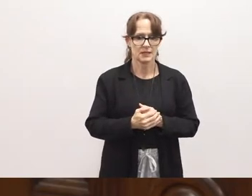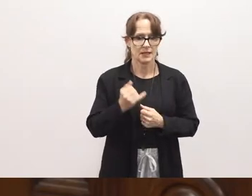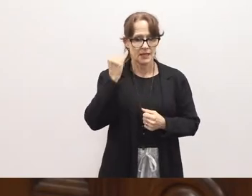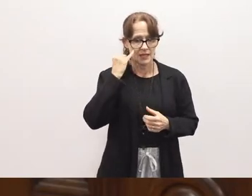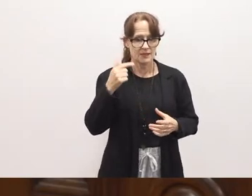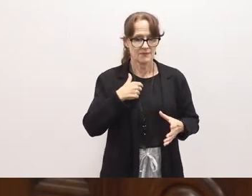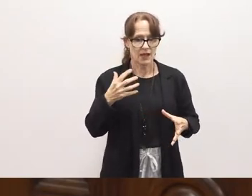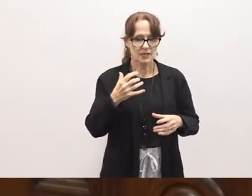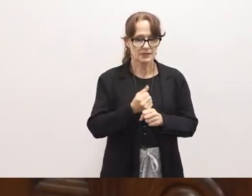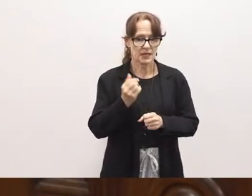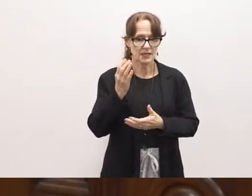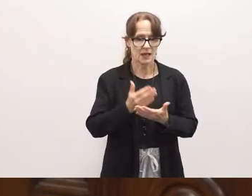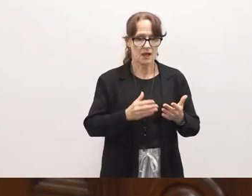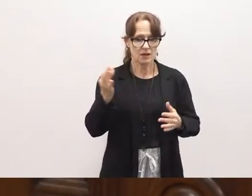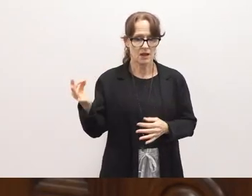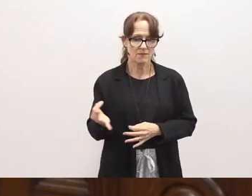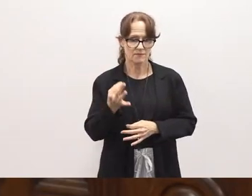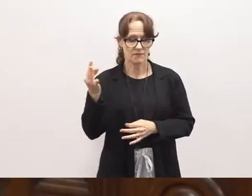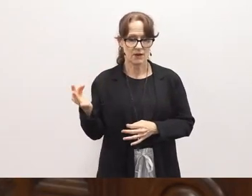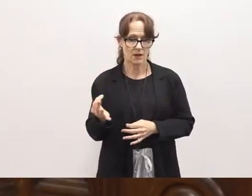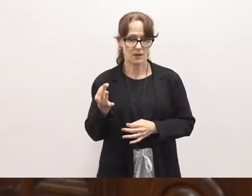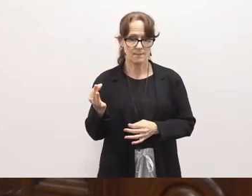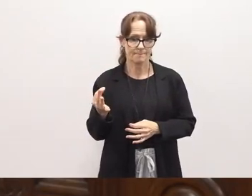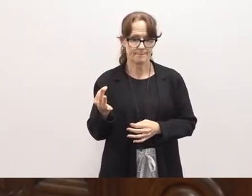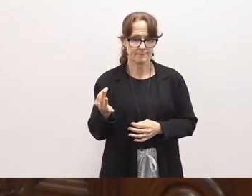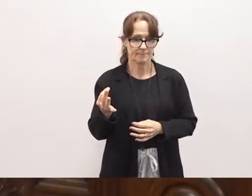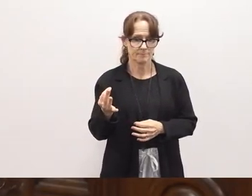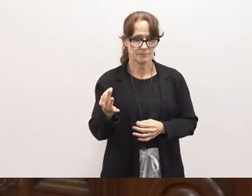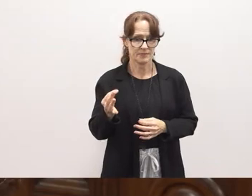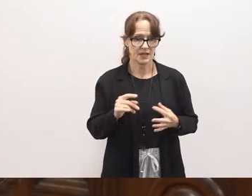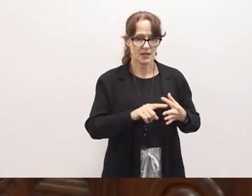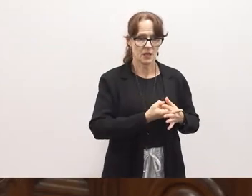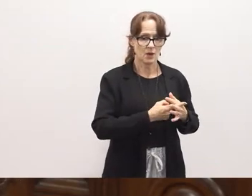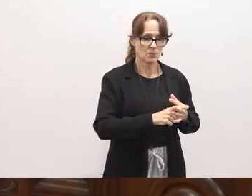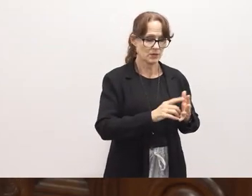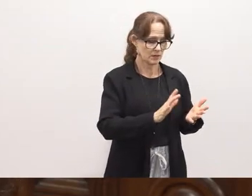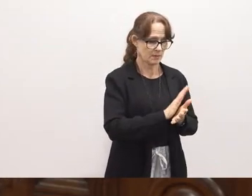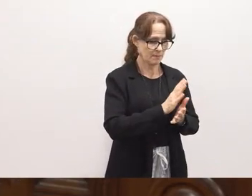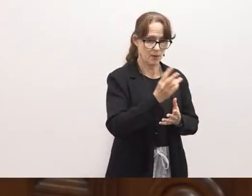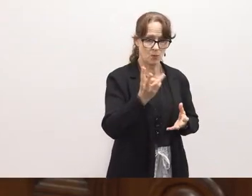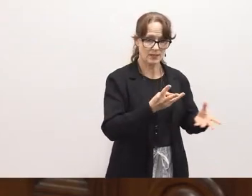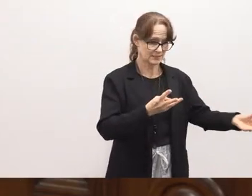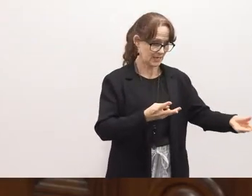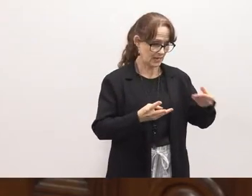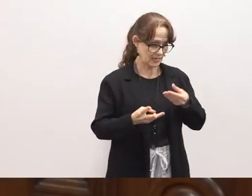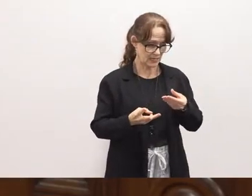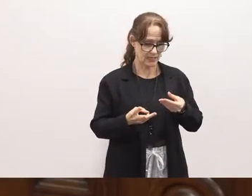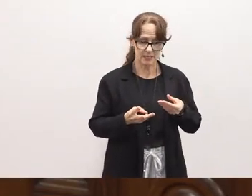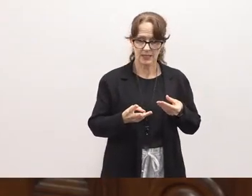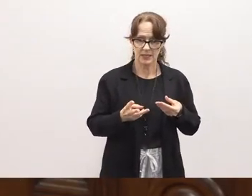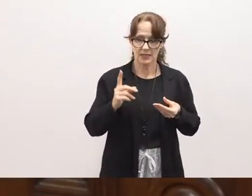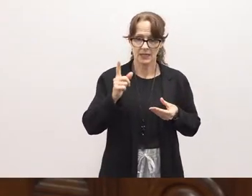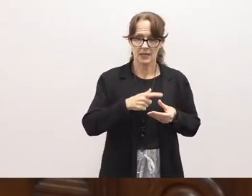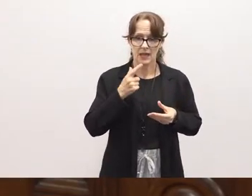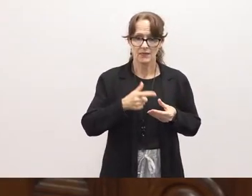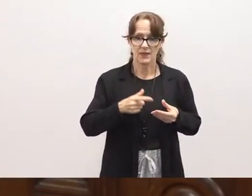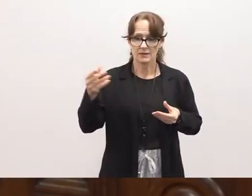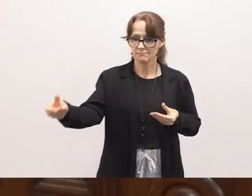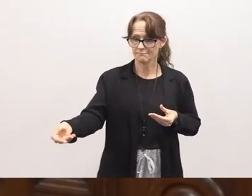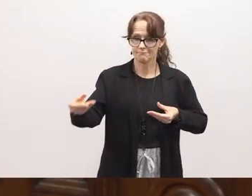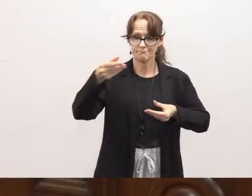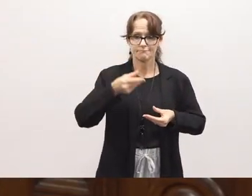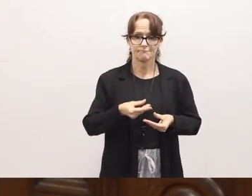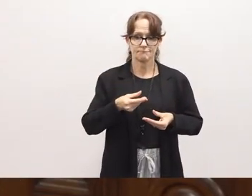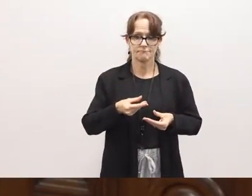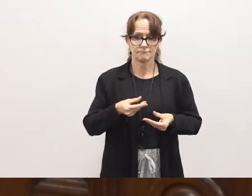something on a Friday, we get the original package on Wednesday, and then we get a subsequent